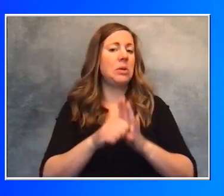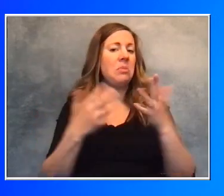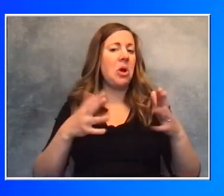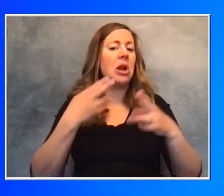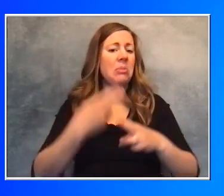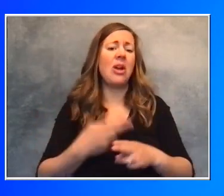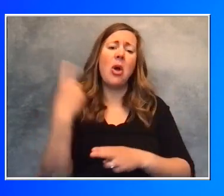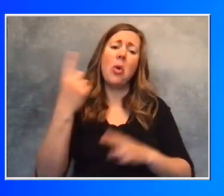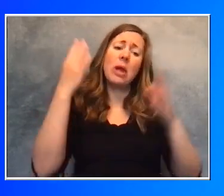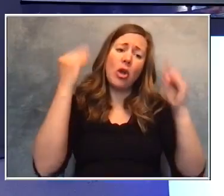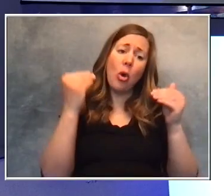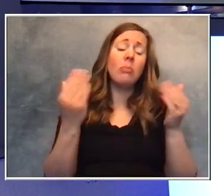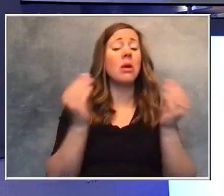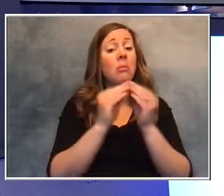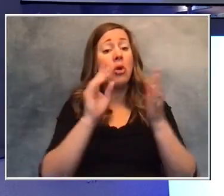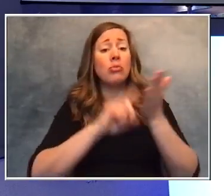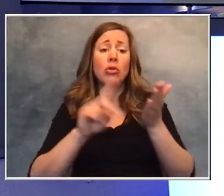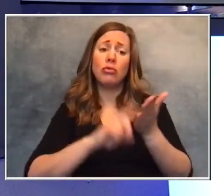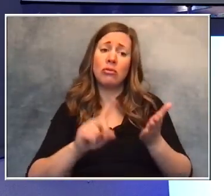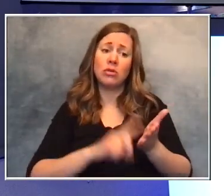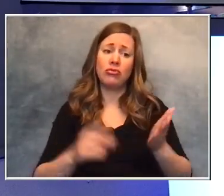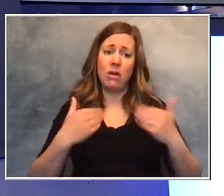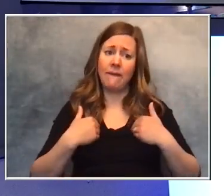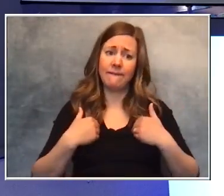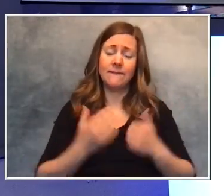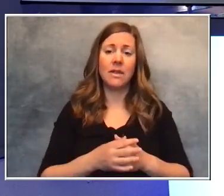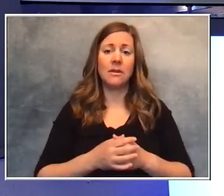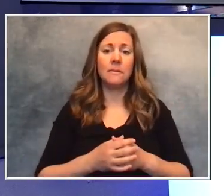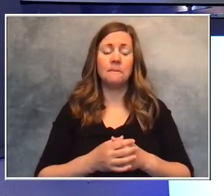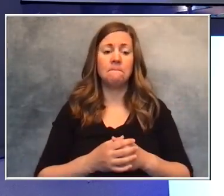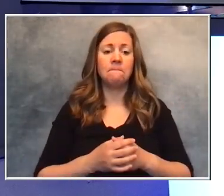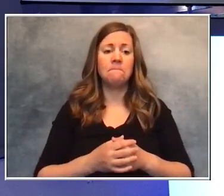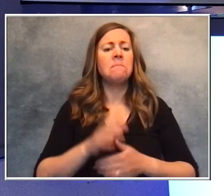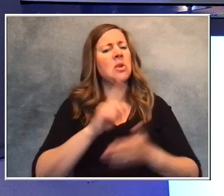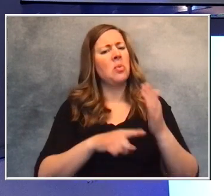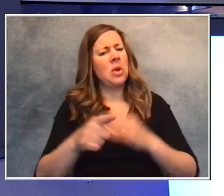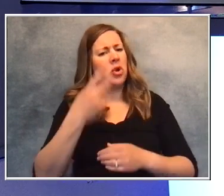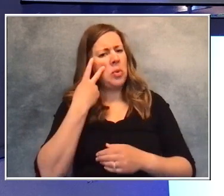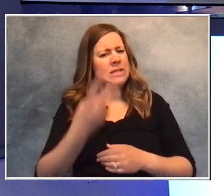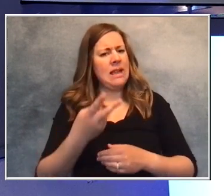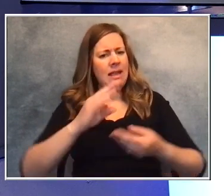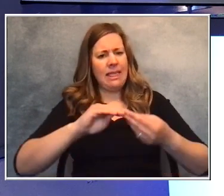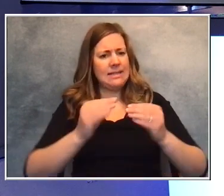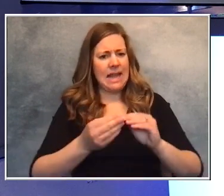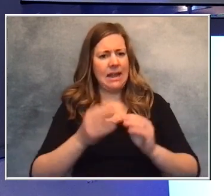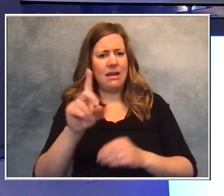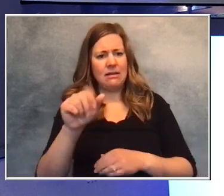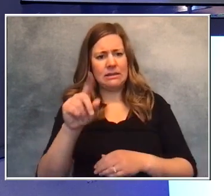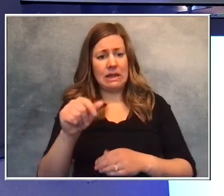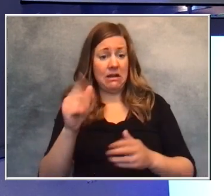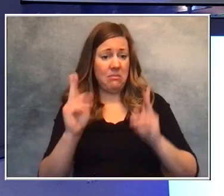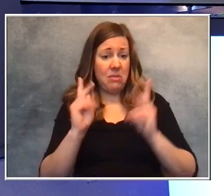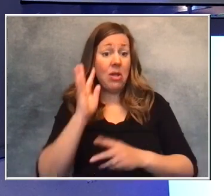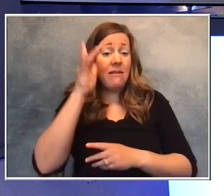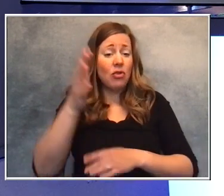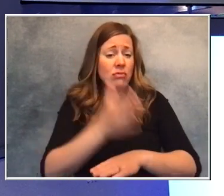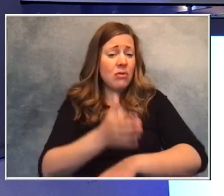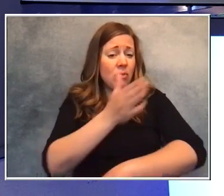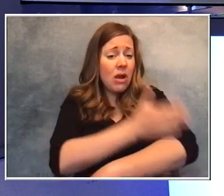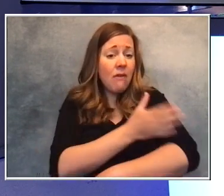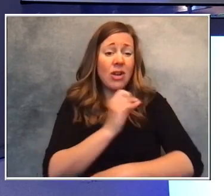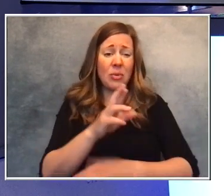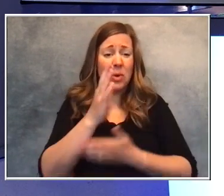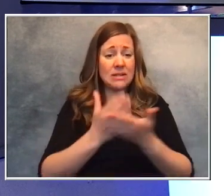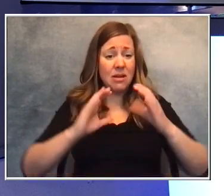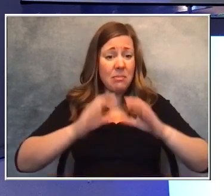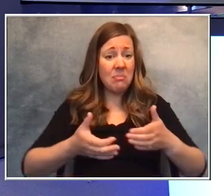and more research coming. So what's your sense? What are you seeing in the data? Are people eventually recovering, or is there a subset of patients that it doesn't